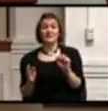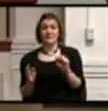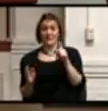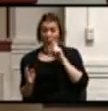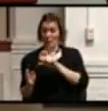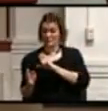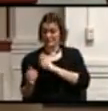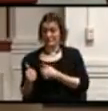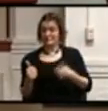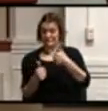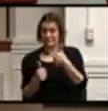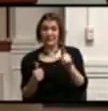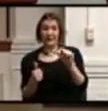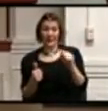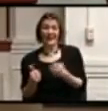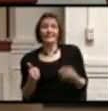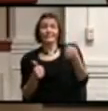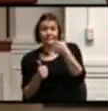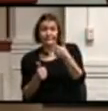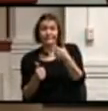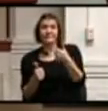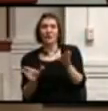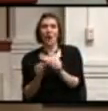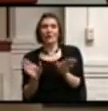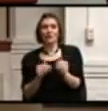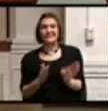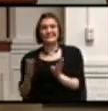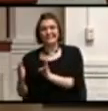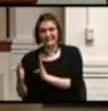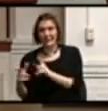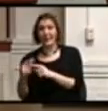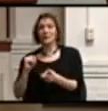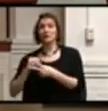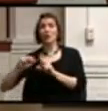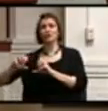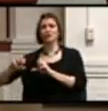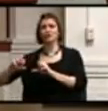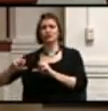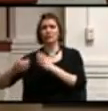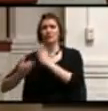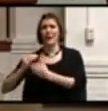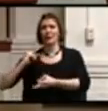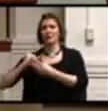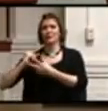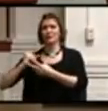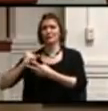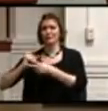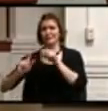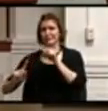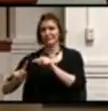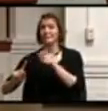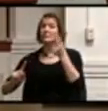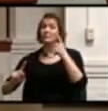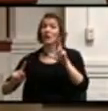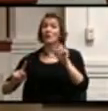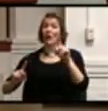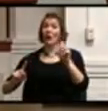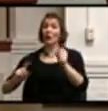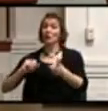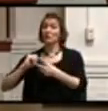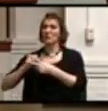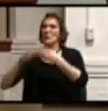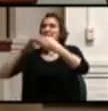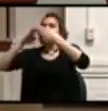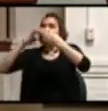chief, administrative assistant, conference room, and then storage and records. With records, we've split the staff. There are